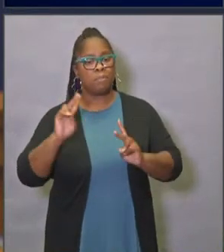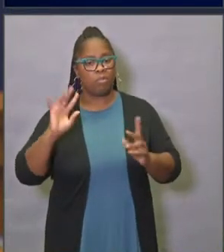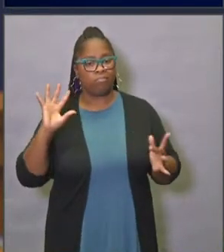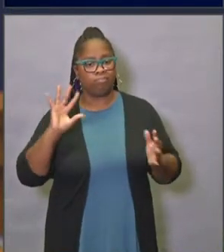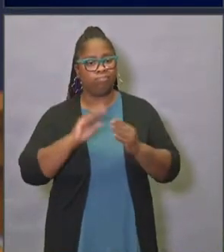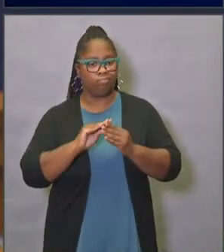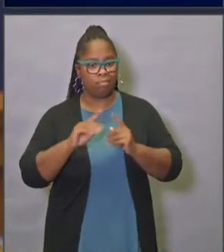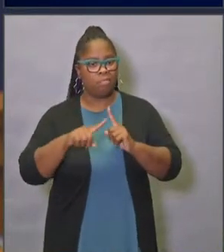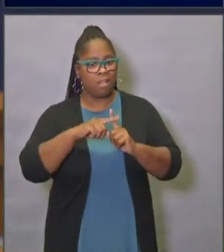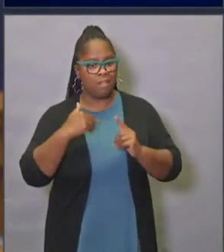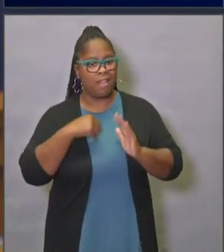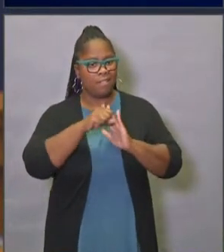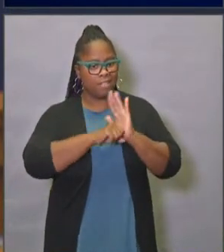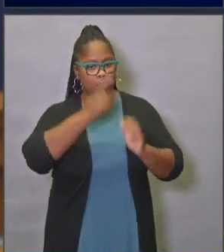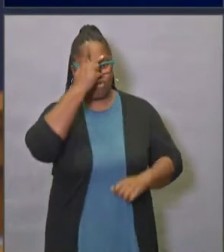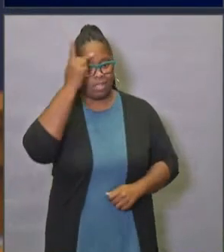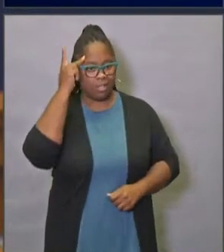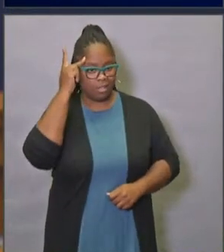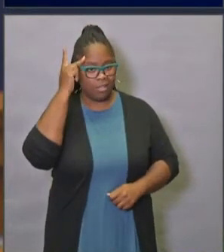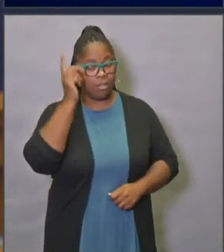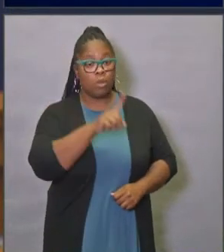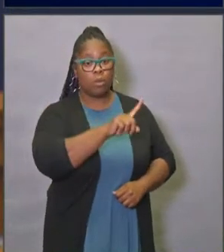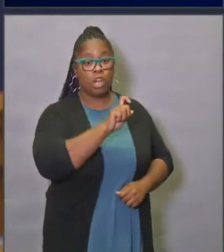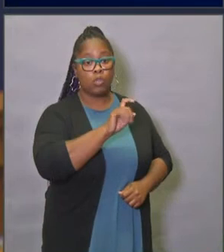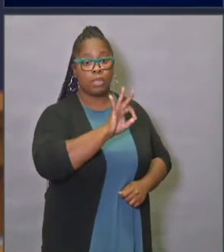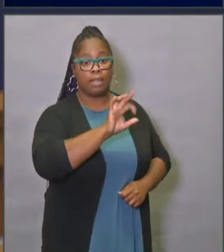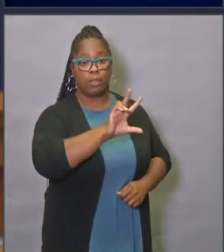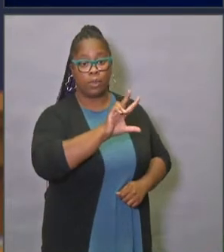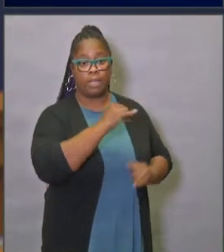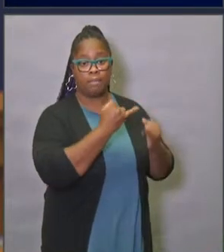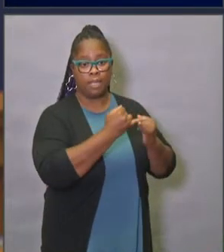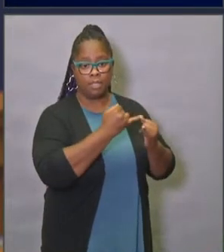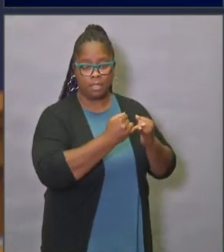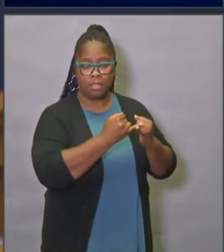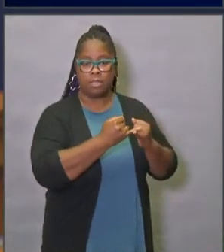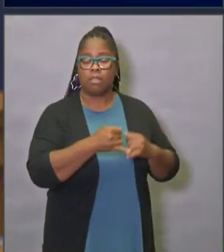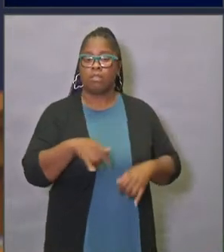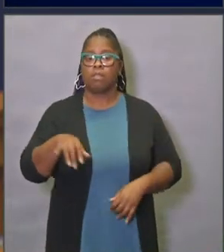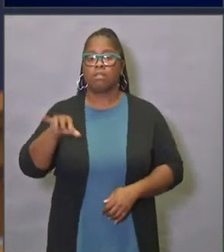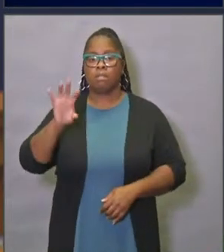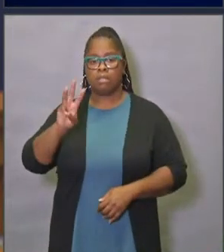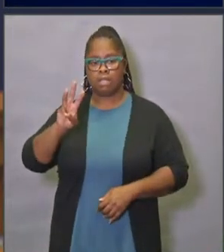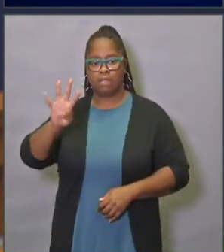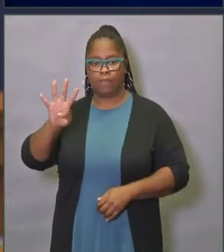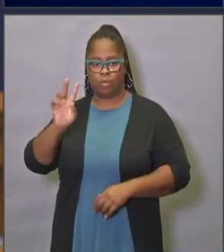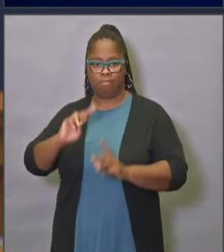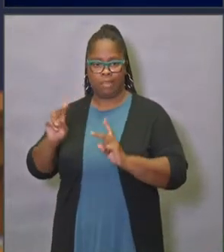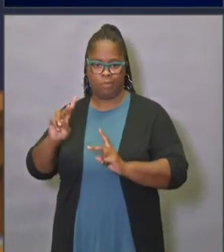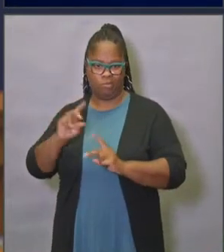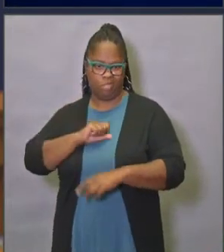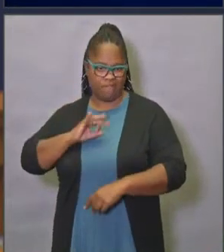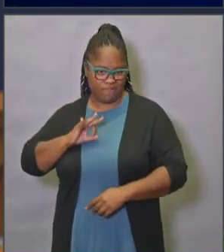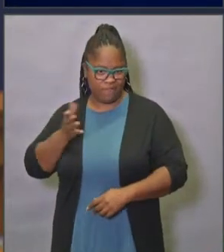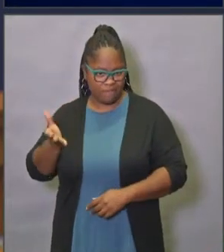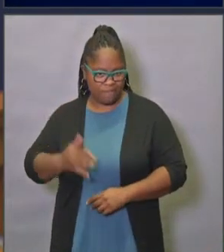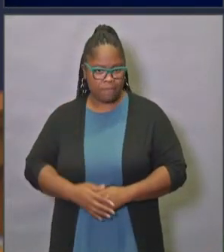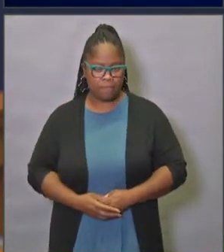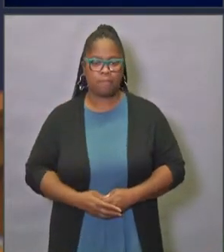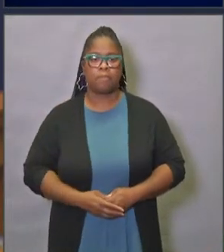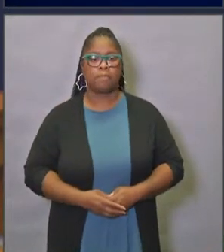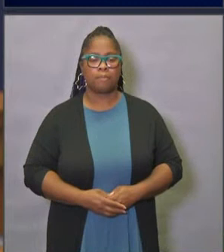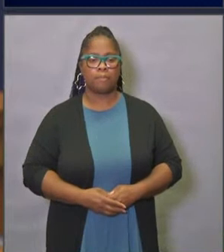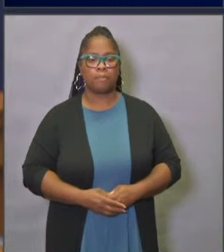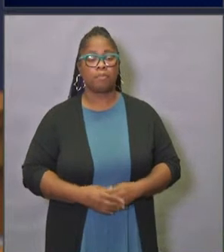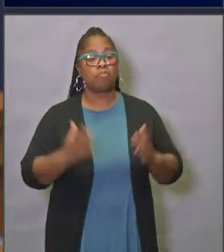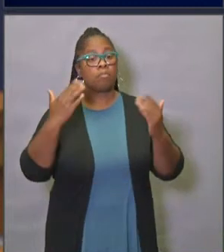total at the state prison. 193 were among people who are incarcerated, and 64 are among staff.